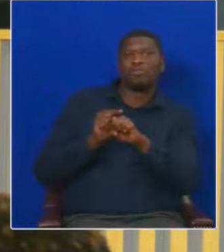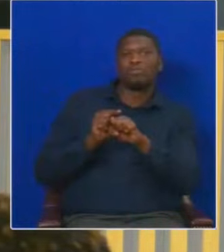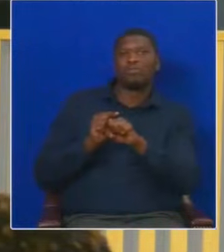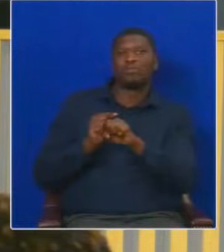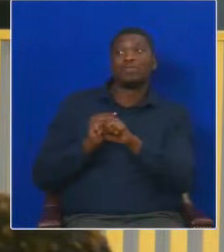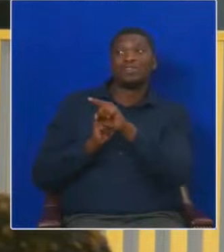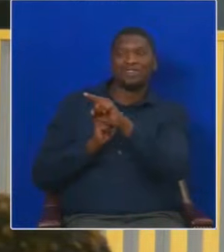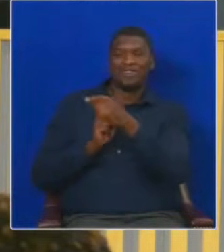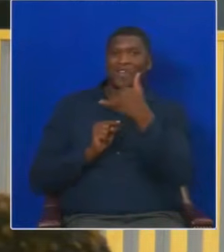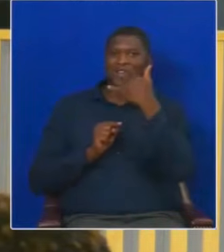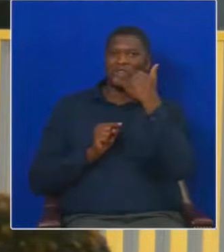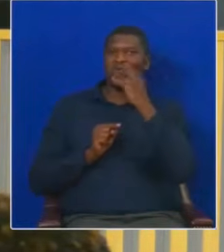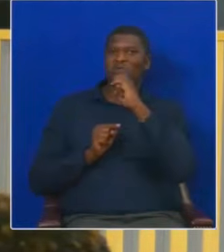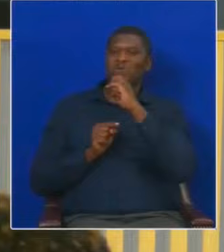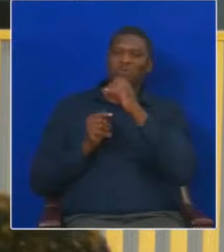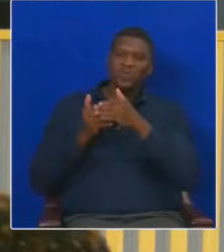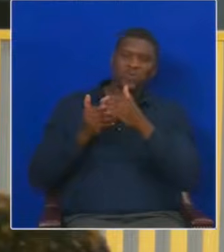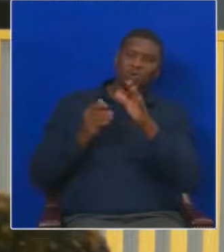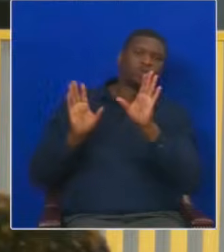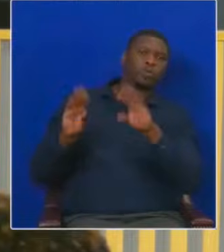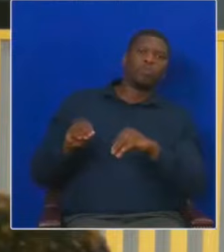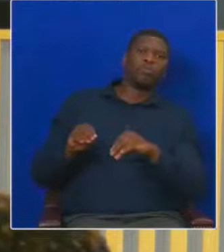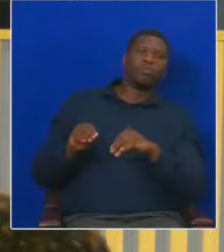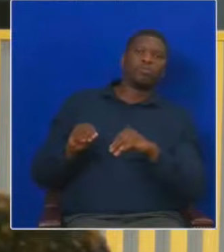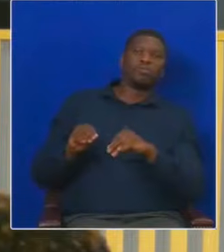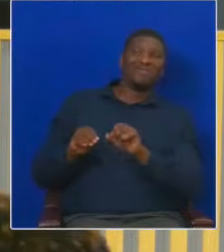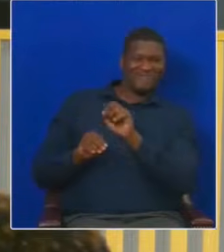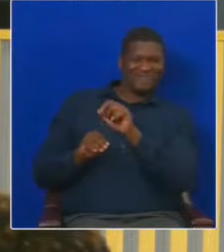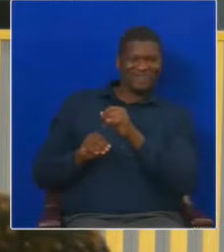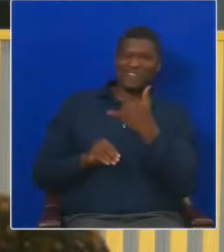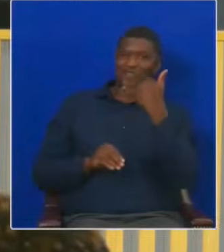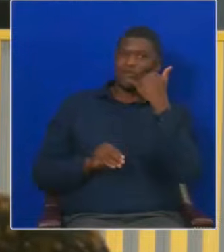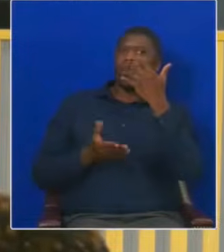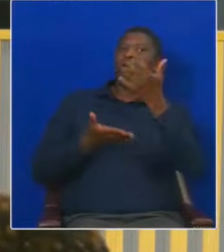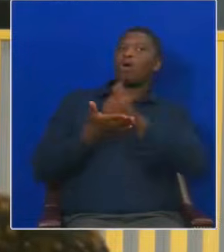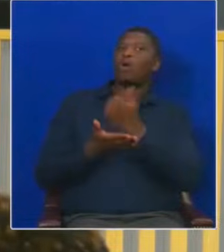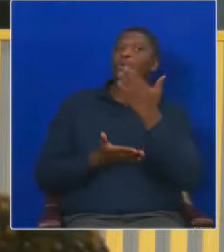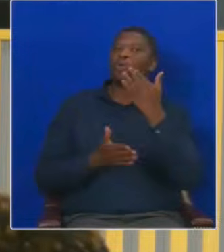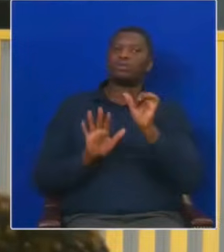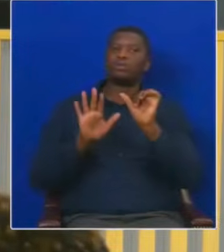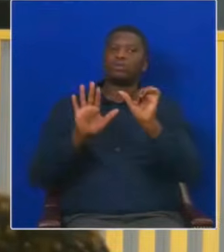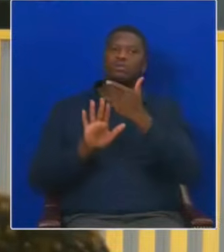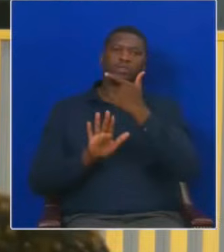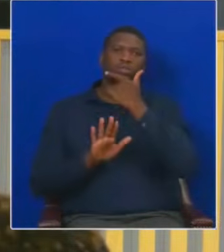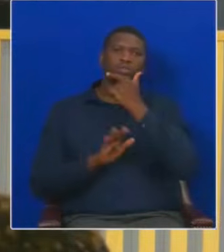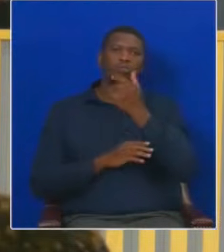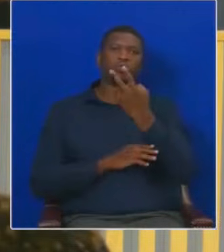confiscated on the 6th of December 2024. Thank you. Commissioners.